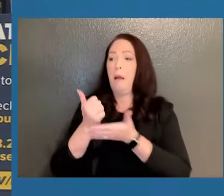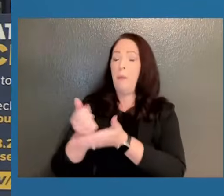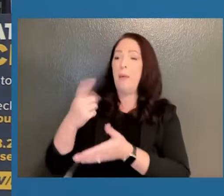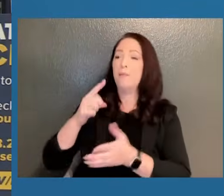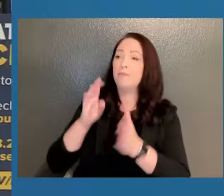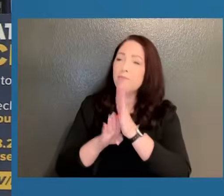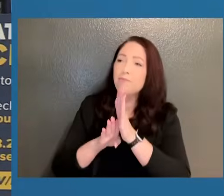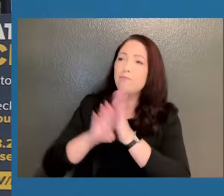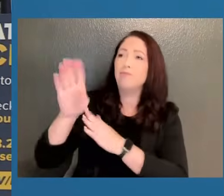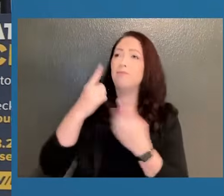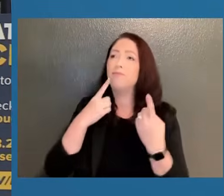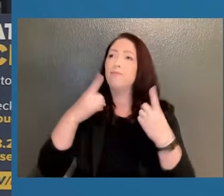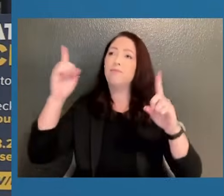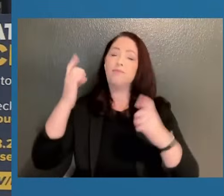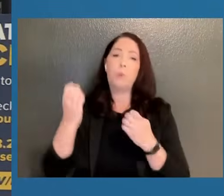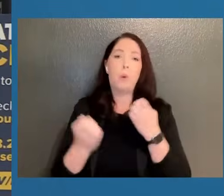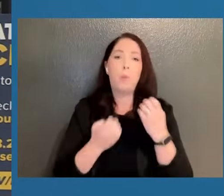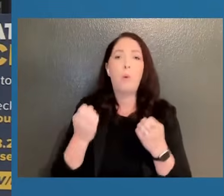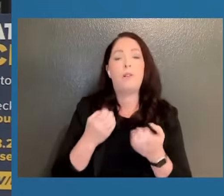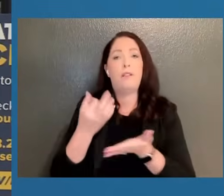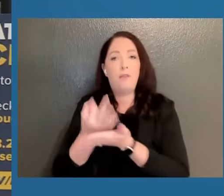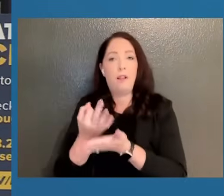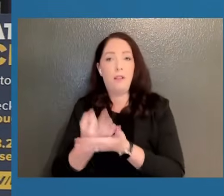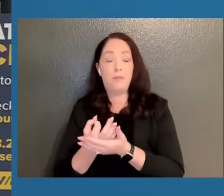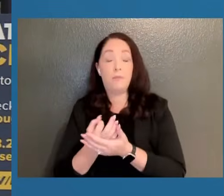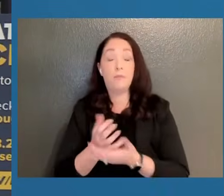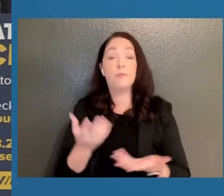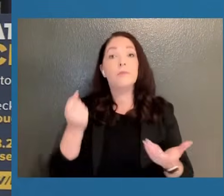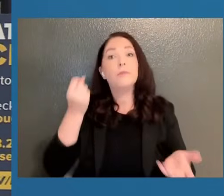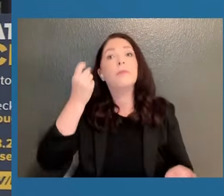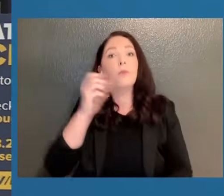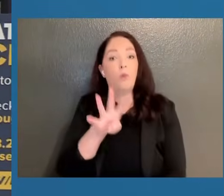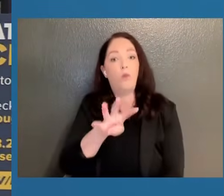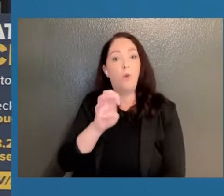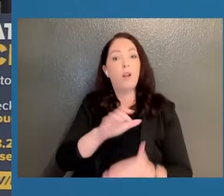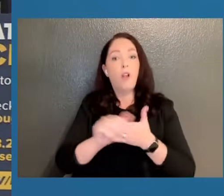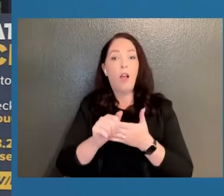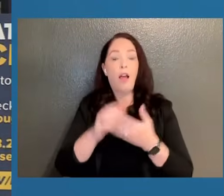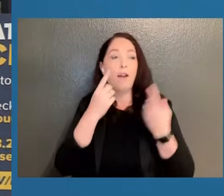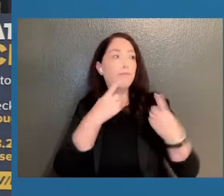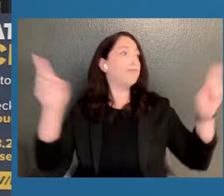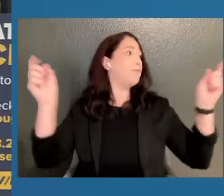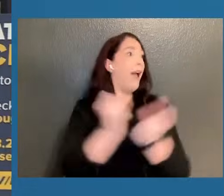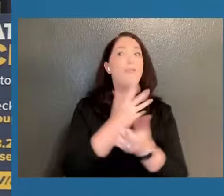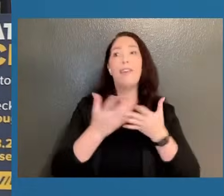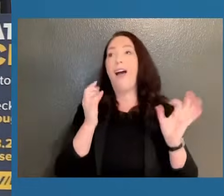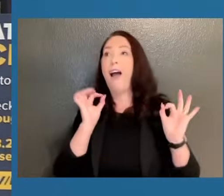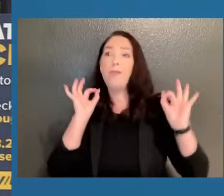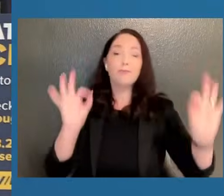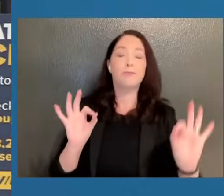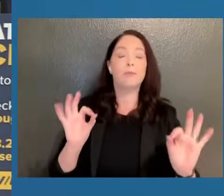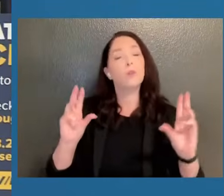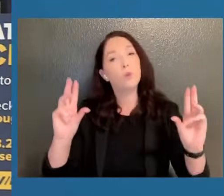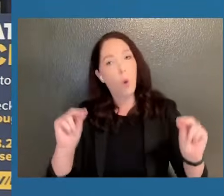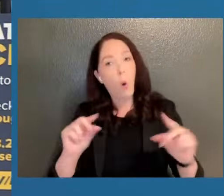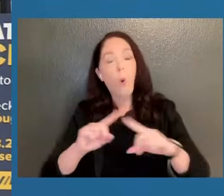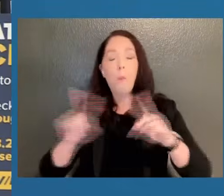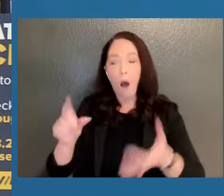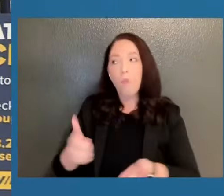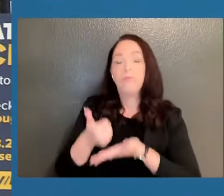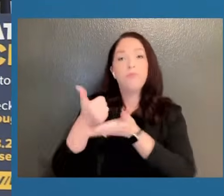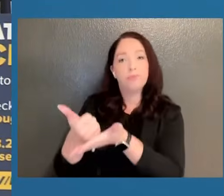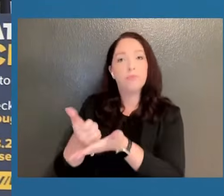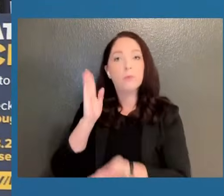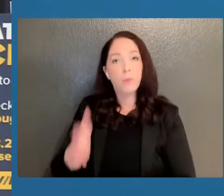While $400 won't solve everything, it is a step in the right direction, and it makes things a little bit easier. This is also